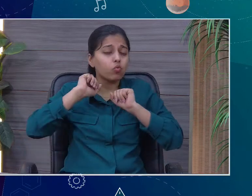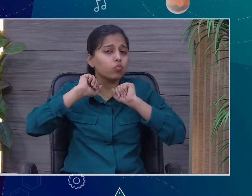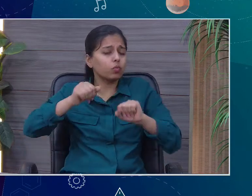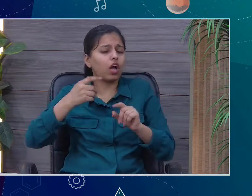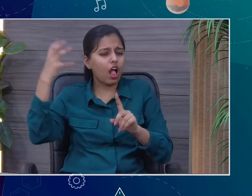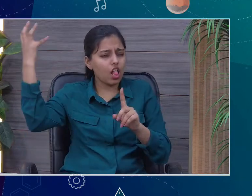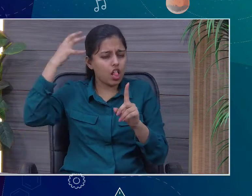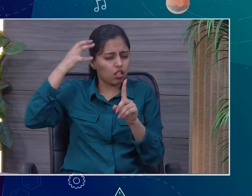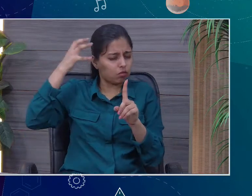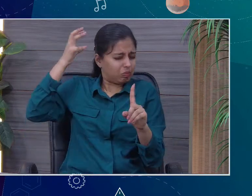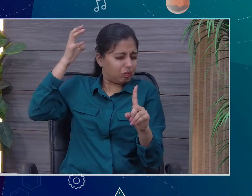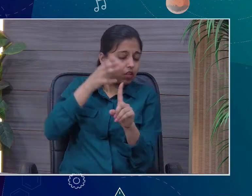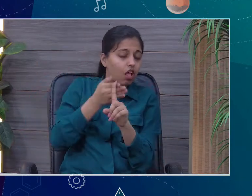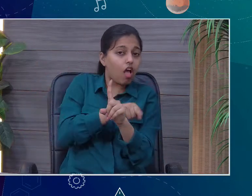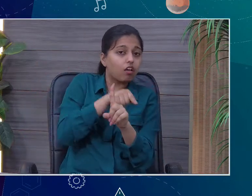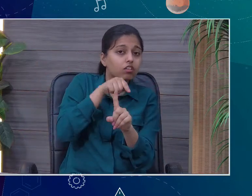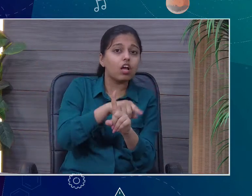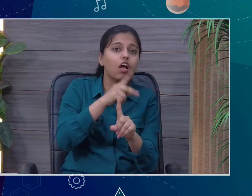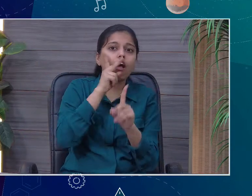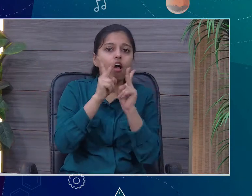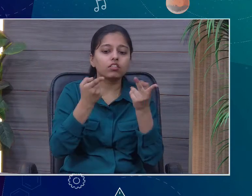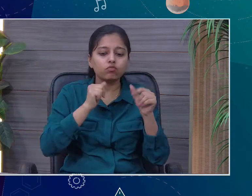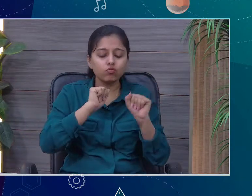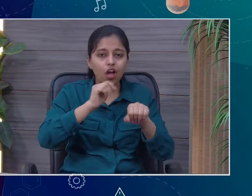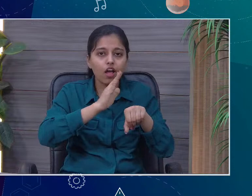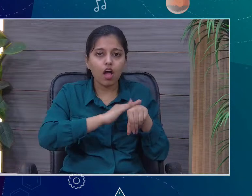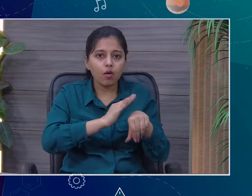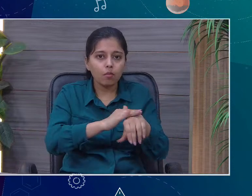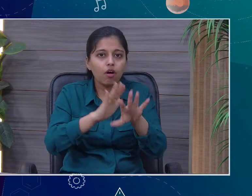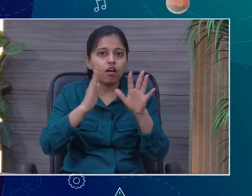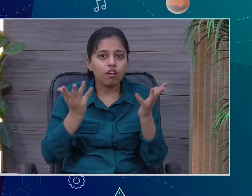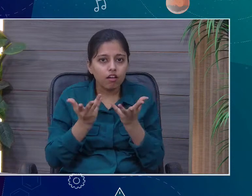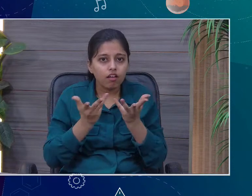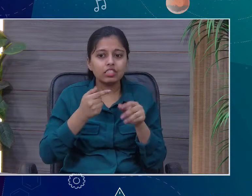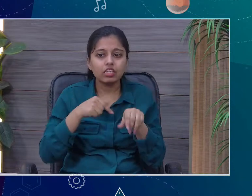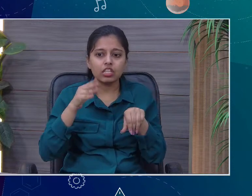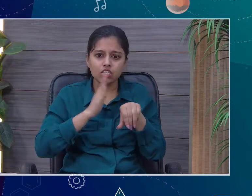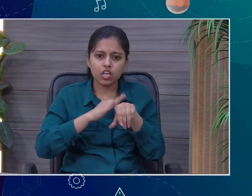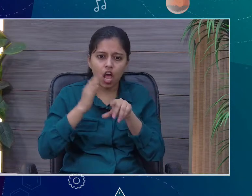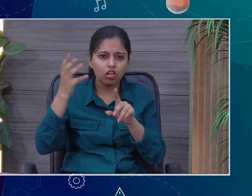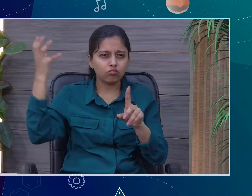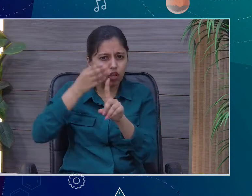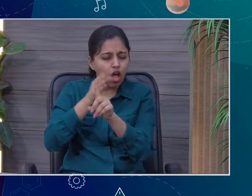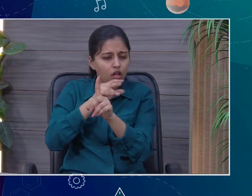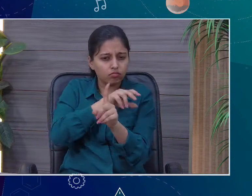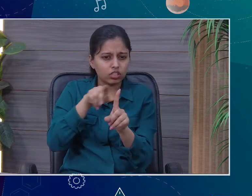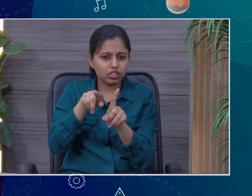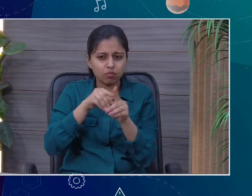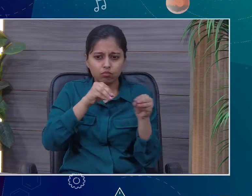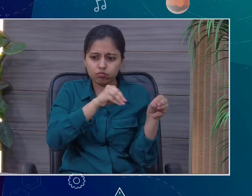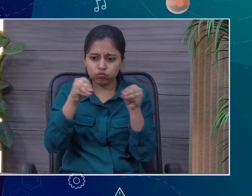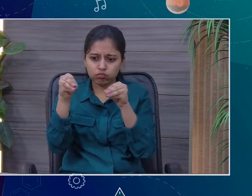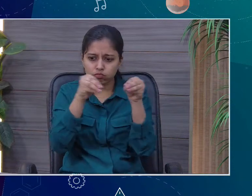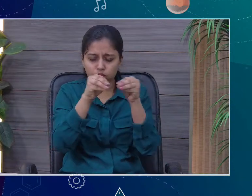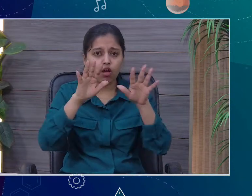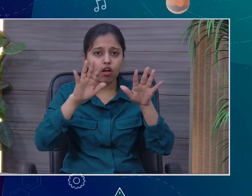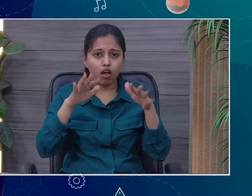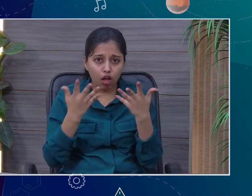and experiencing those experiences, that how the shadow is moving, how it is getting bigger,